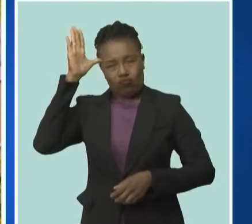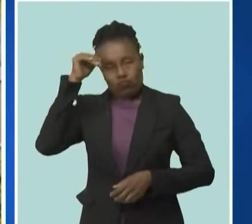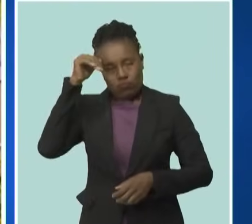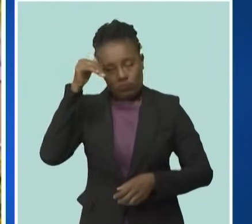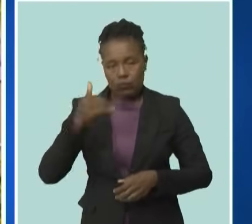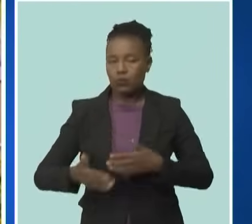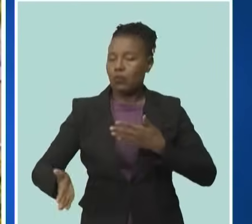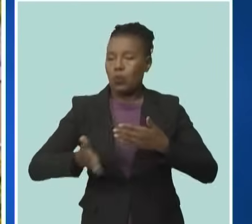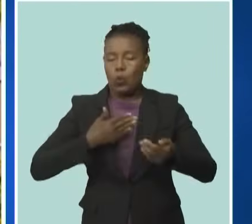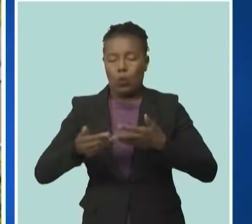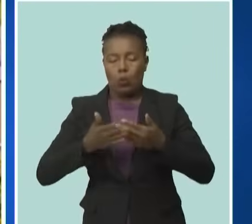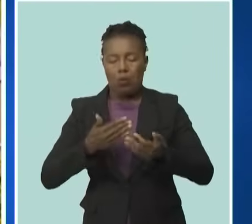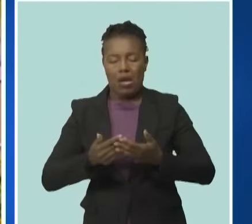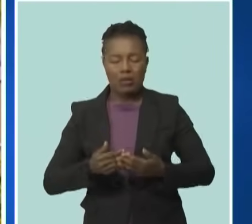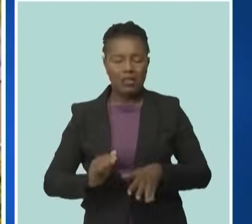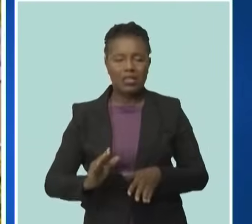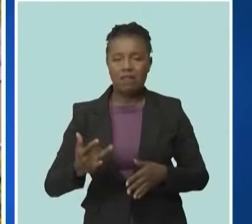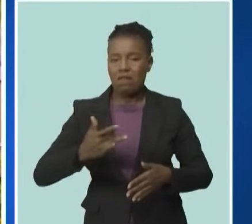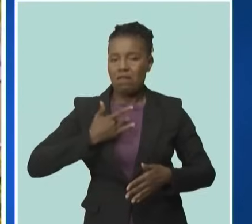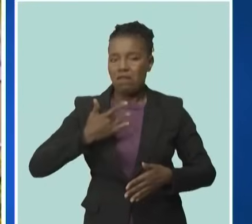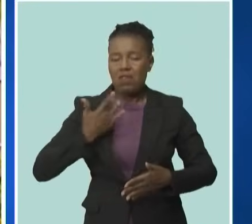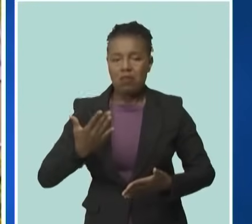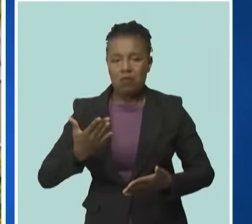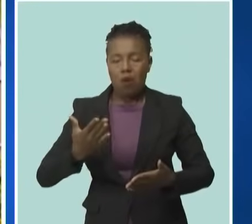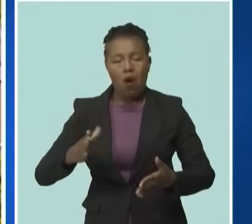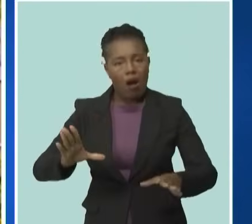Despite the indignities he endured,